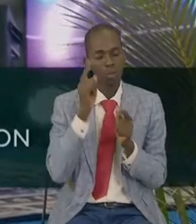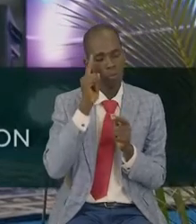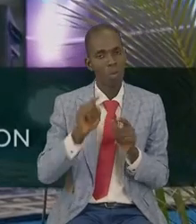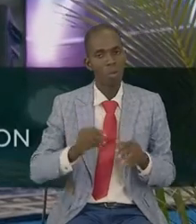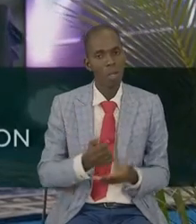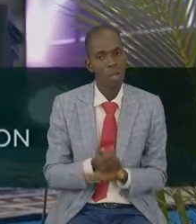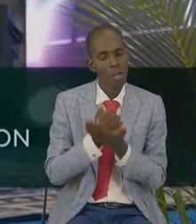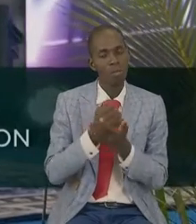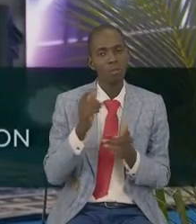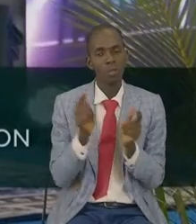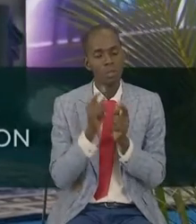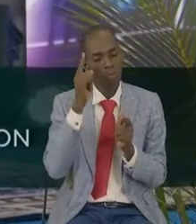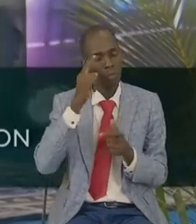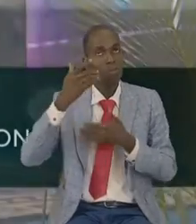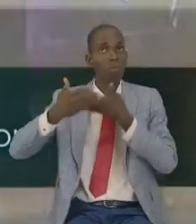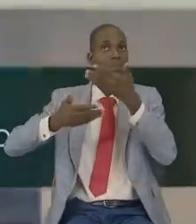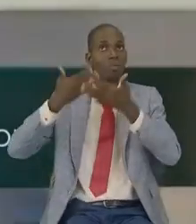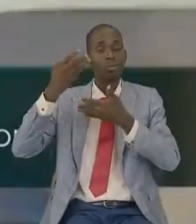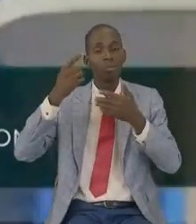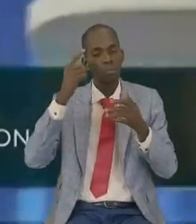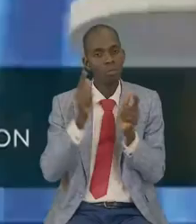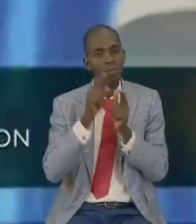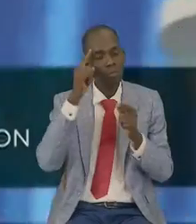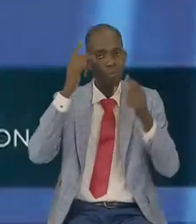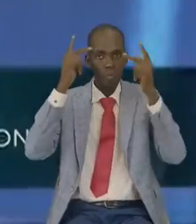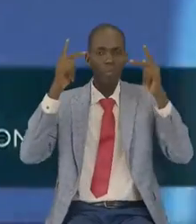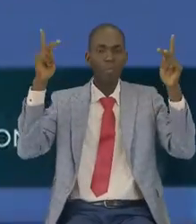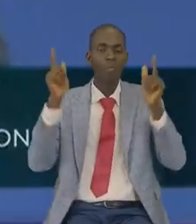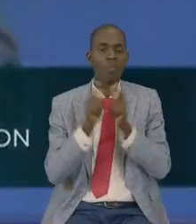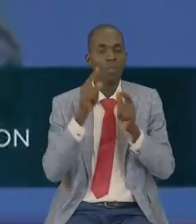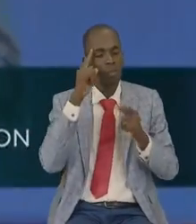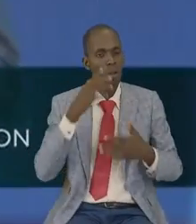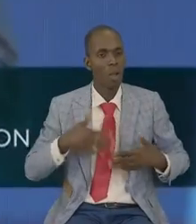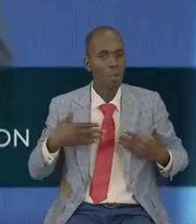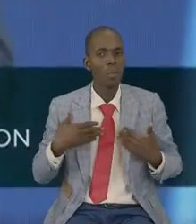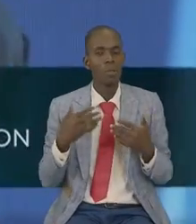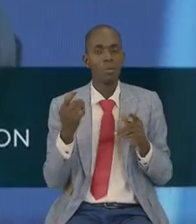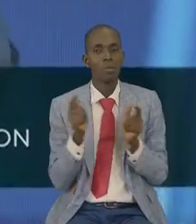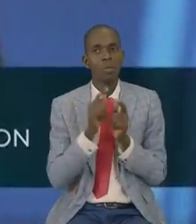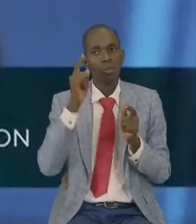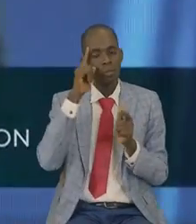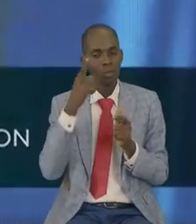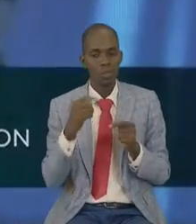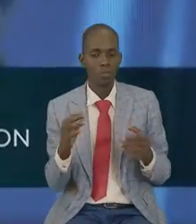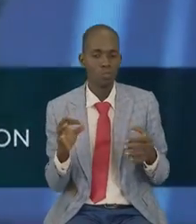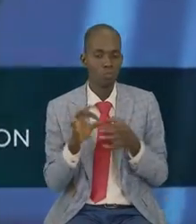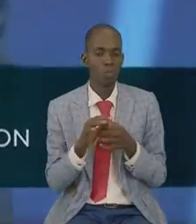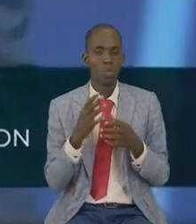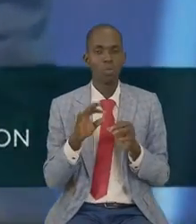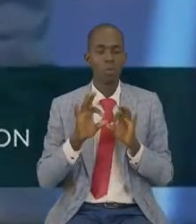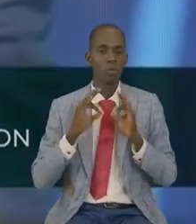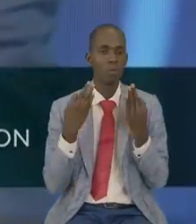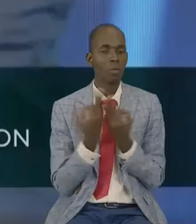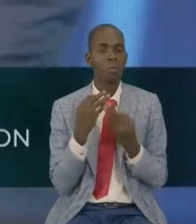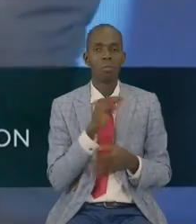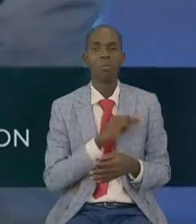for prosperity, they come for happiness, they come for reunion of their family members. They have